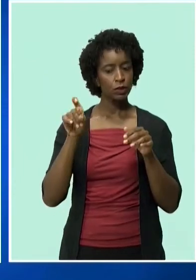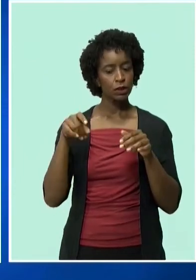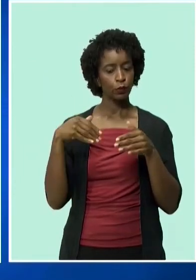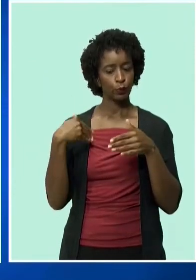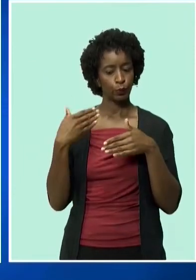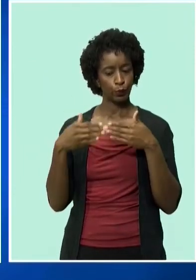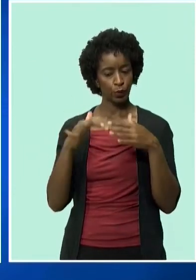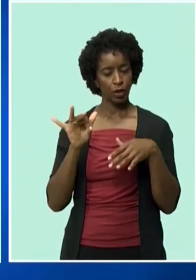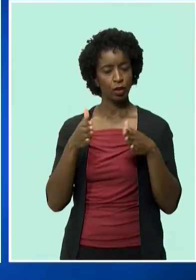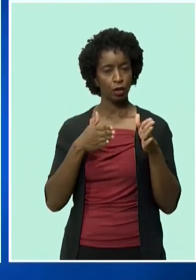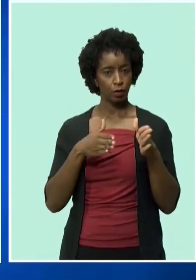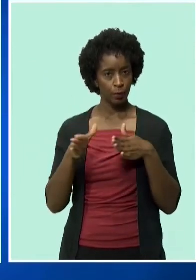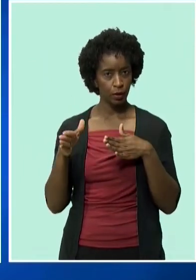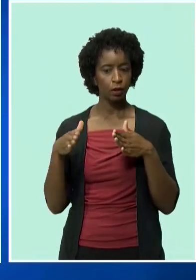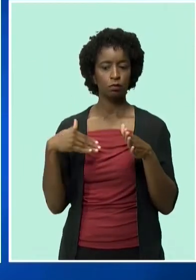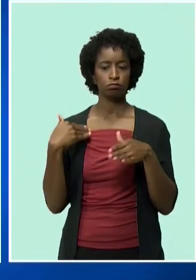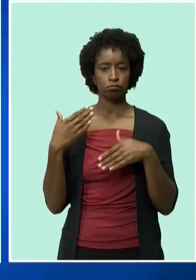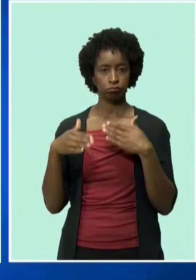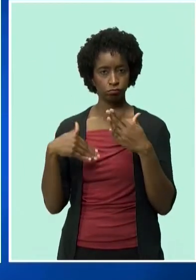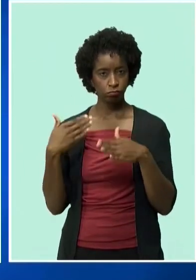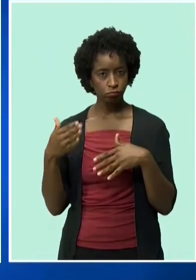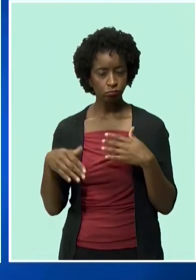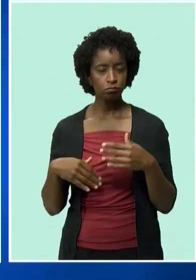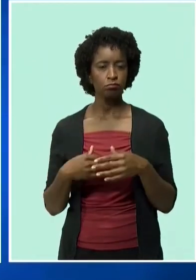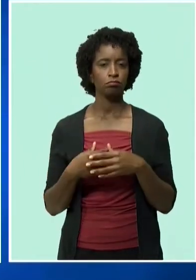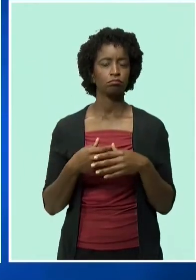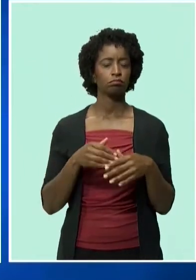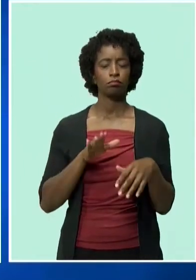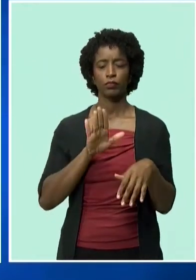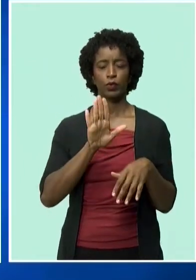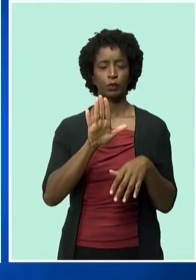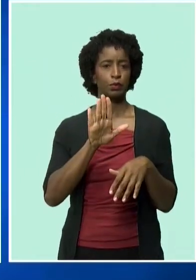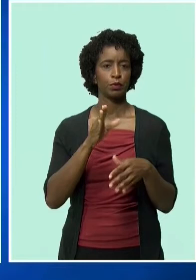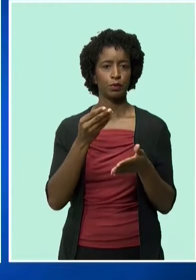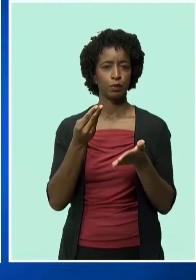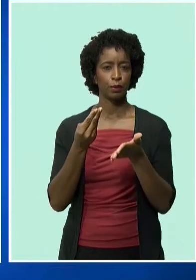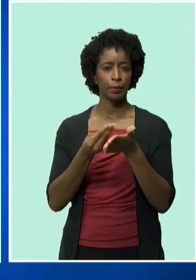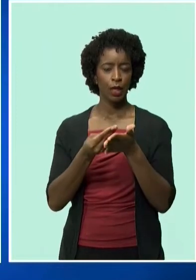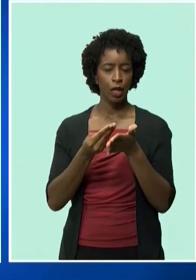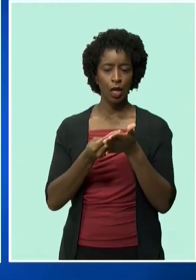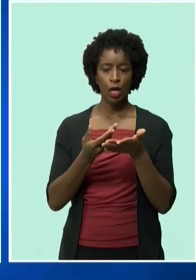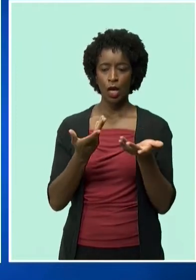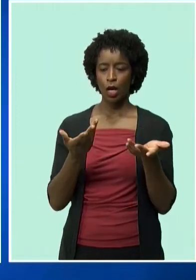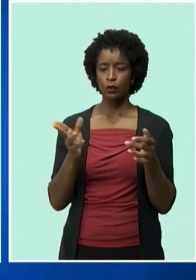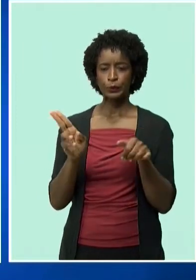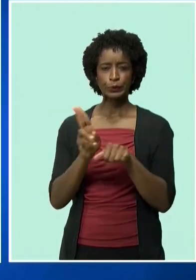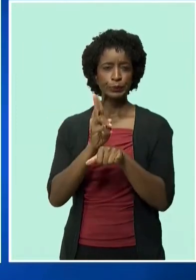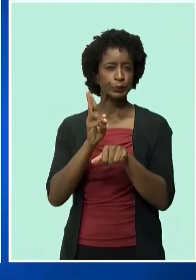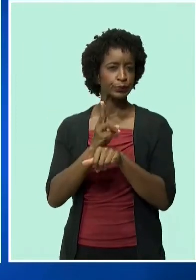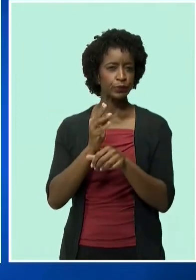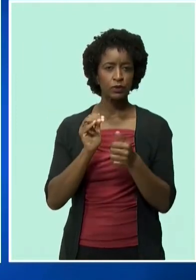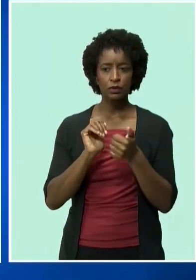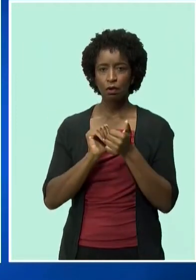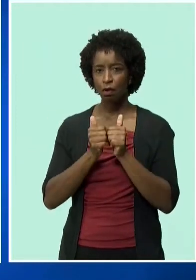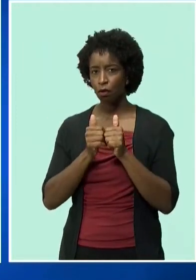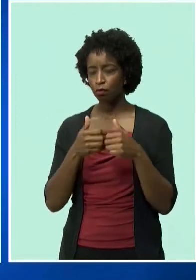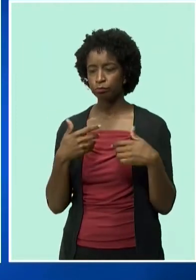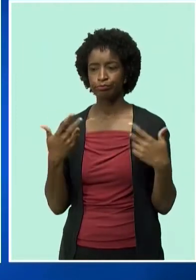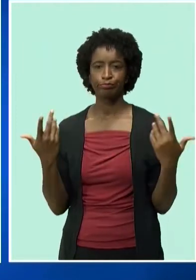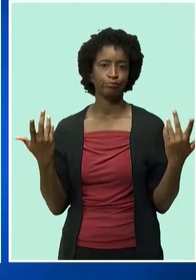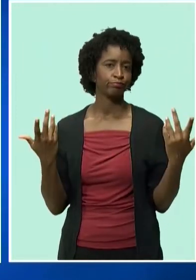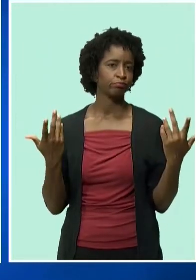also making your money work for you. What is your long-term objective in terms of if you're